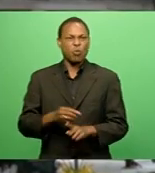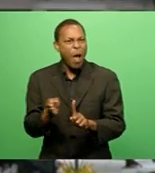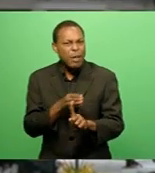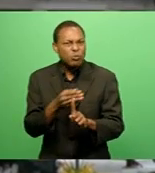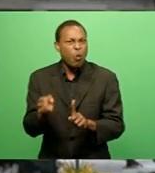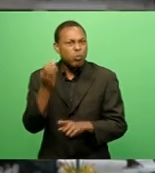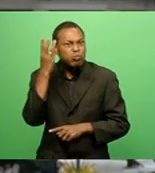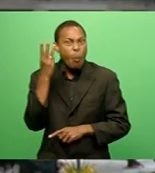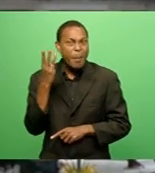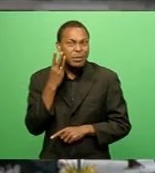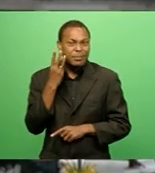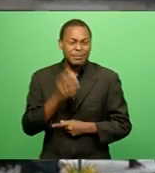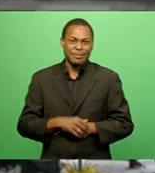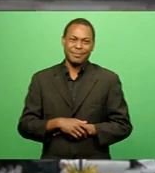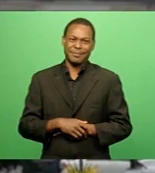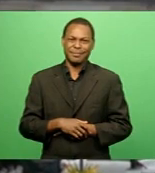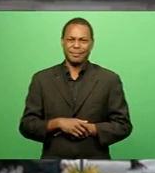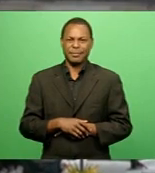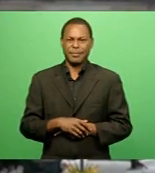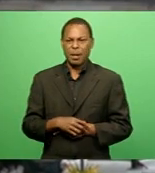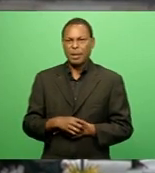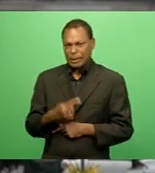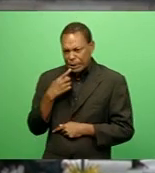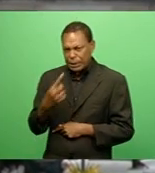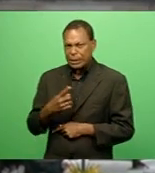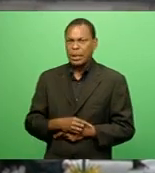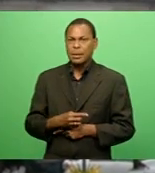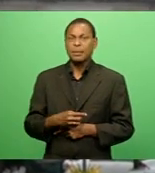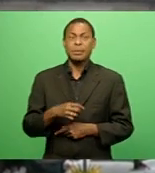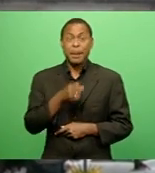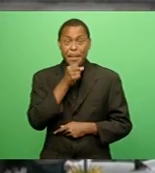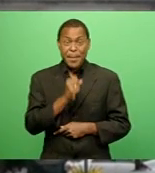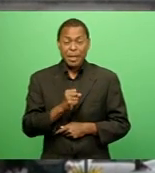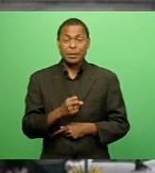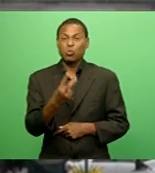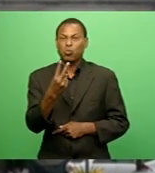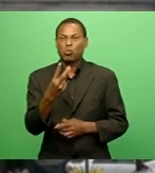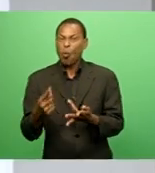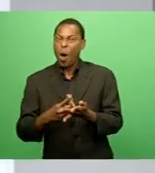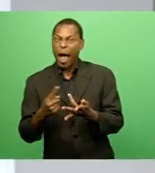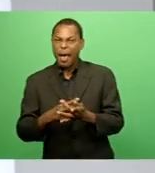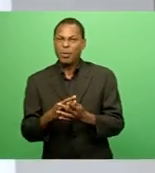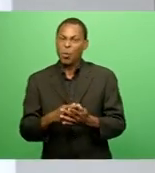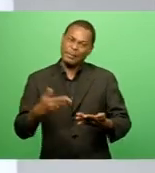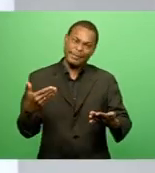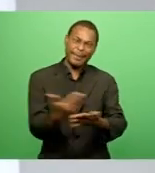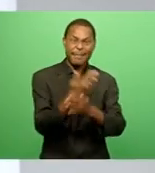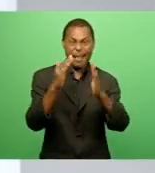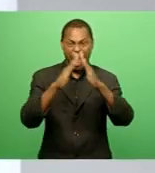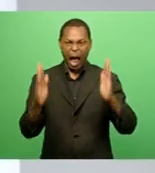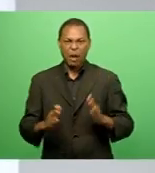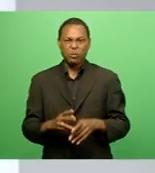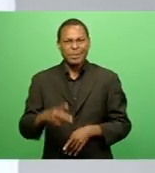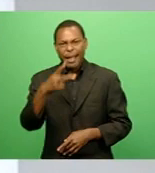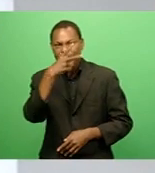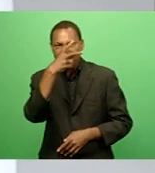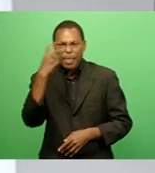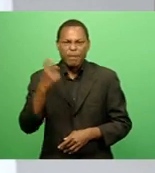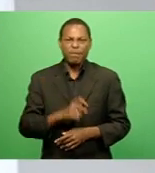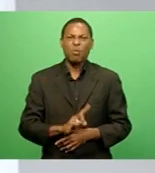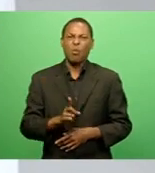woman. It is alleged that the man and two others entered the woman's house and stole assorted items valued at